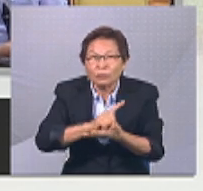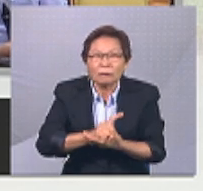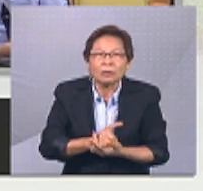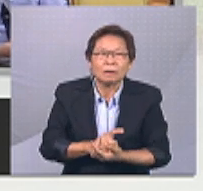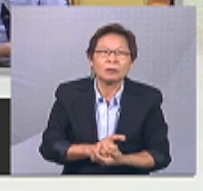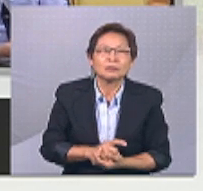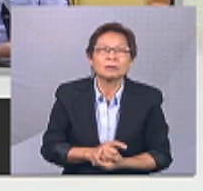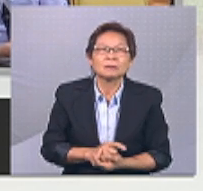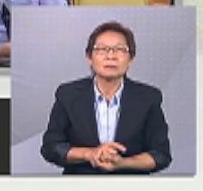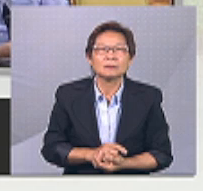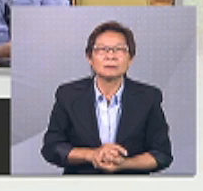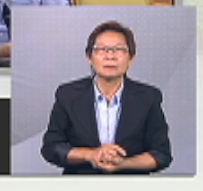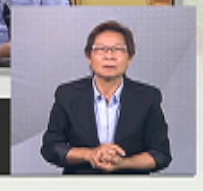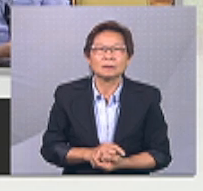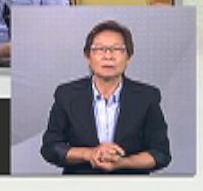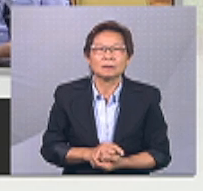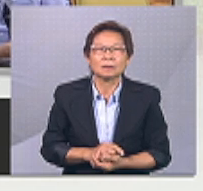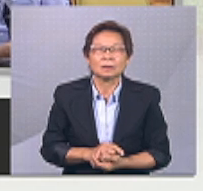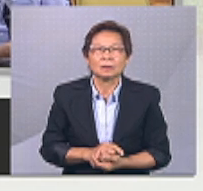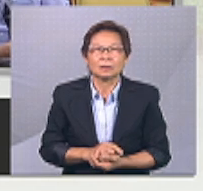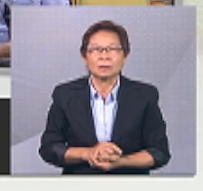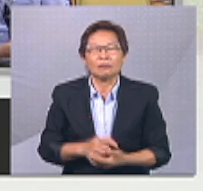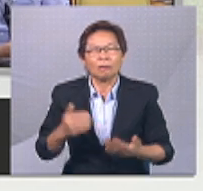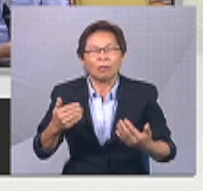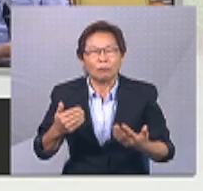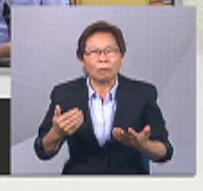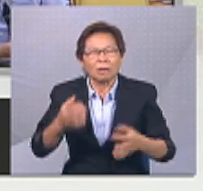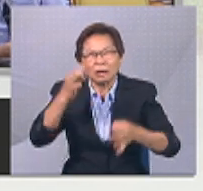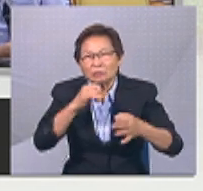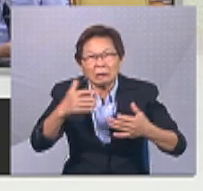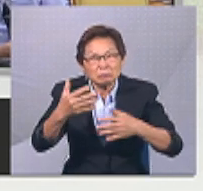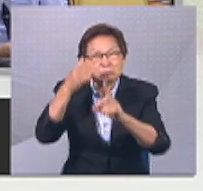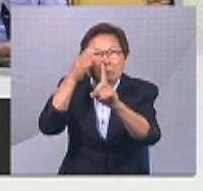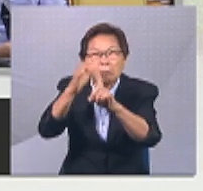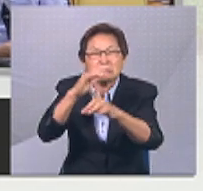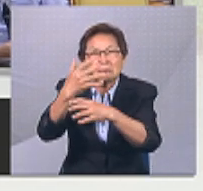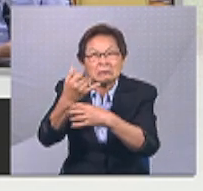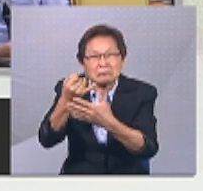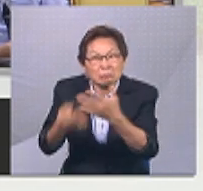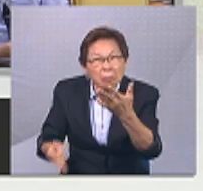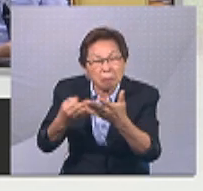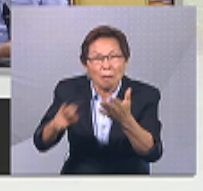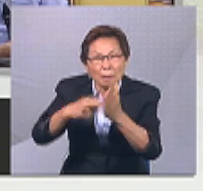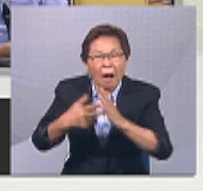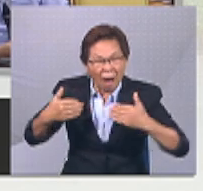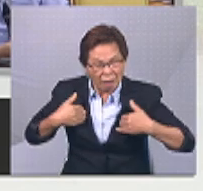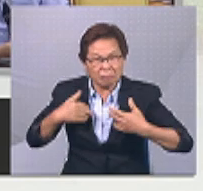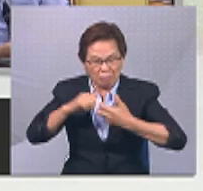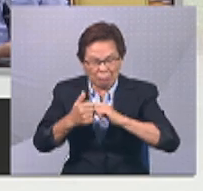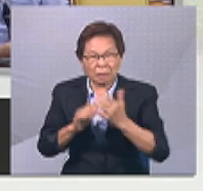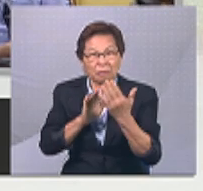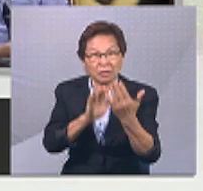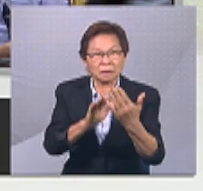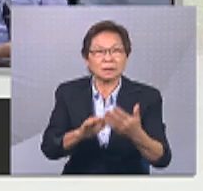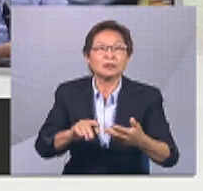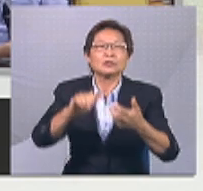Mm-hmm. And if not, what are some of the issues that we're facing? Question number three, may we have the breakdown on